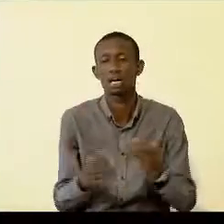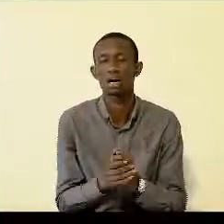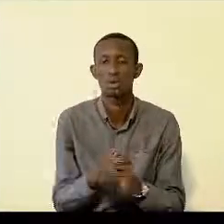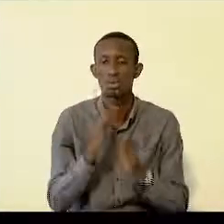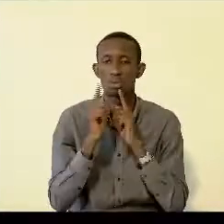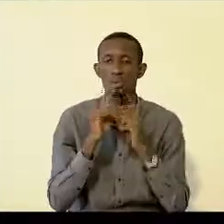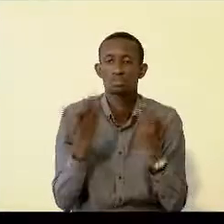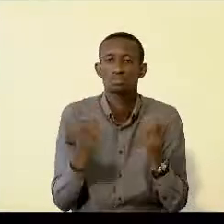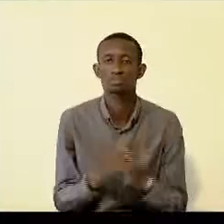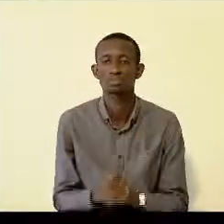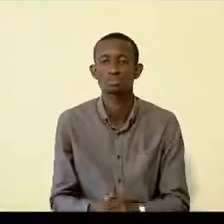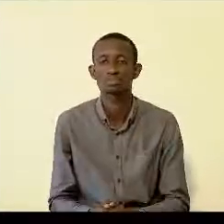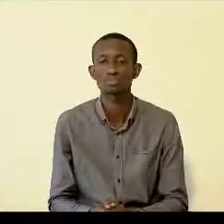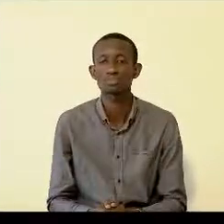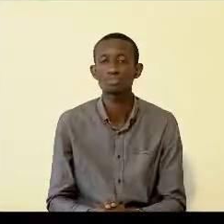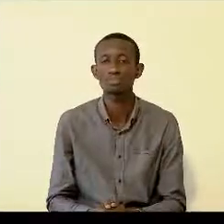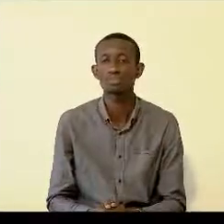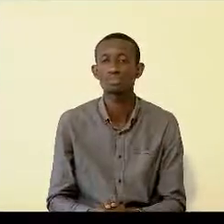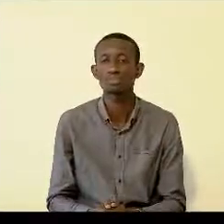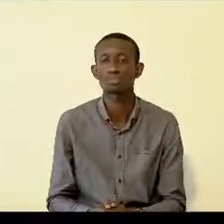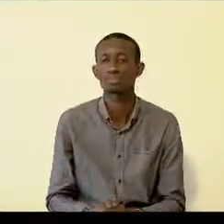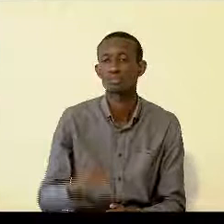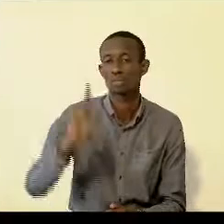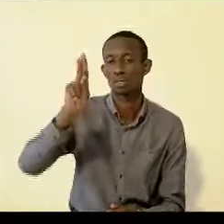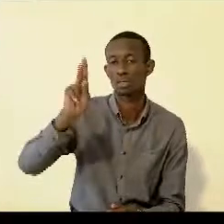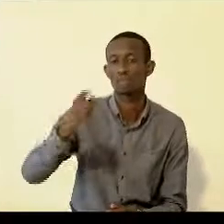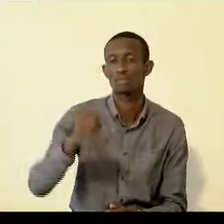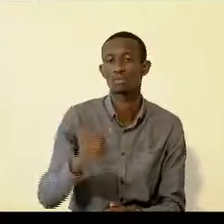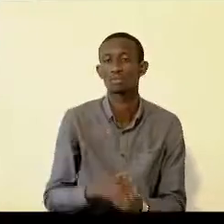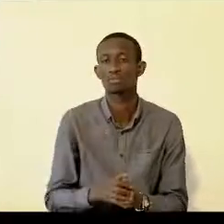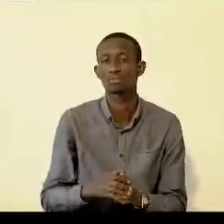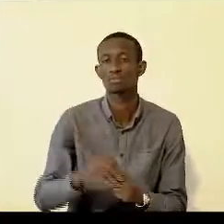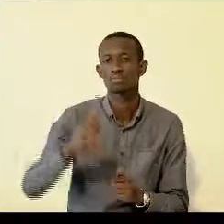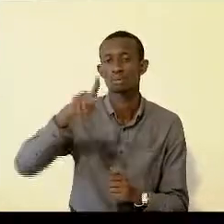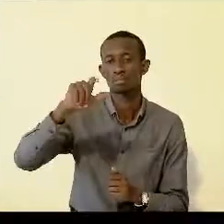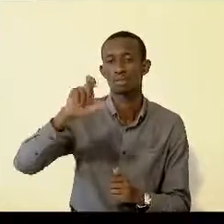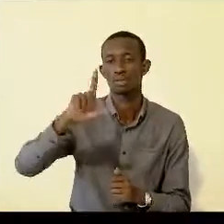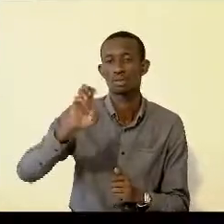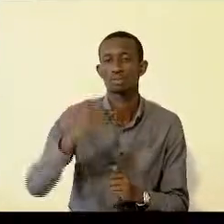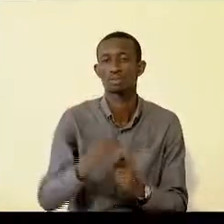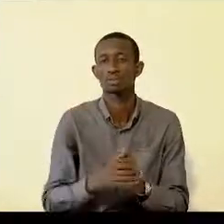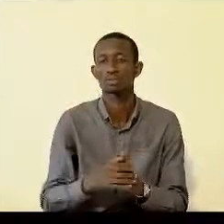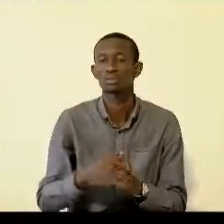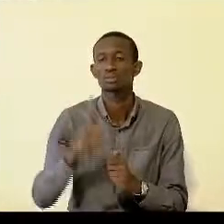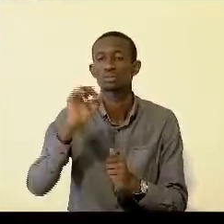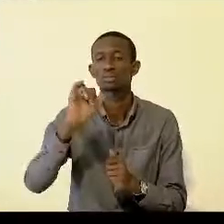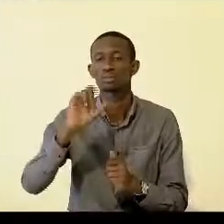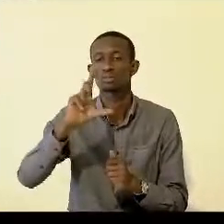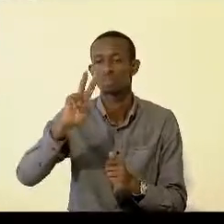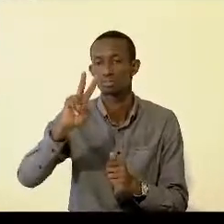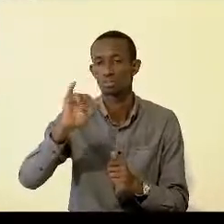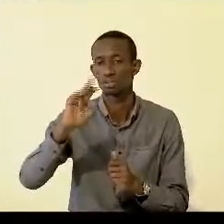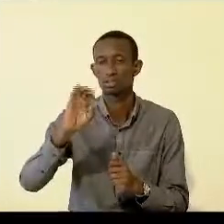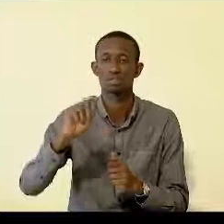flame looks like. For potassium, it is pale violet. Rubidium, it is violet, and cesium, it is also